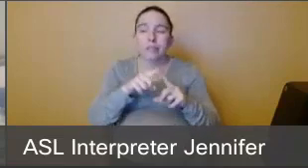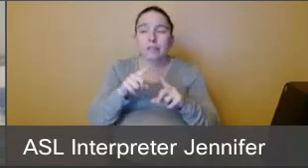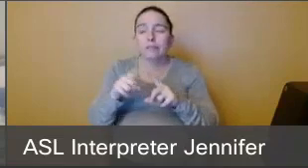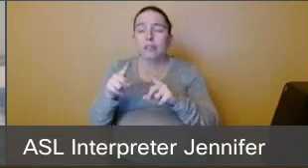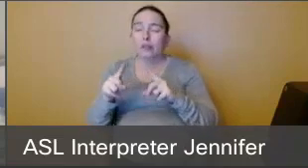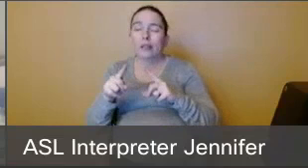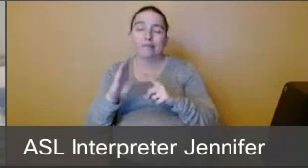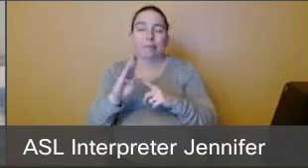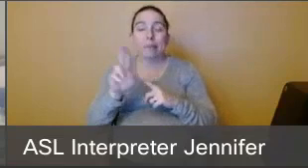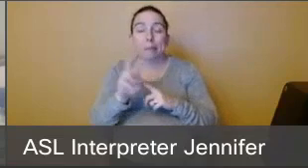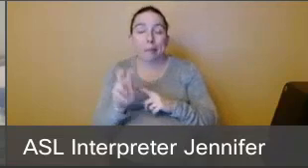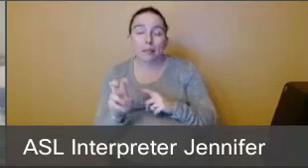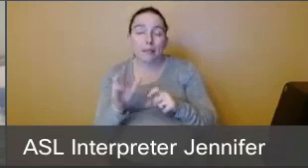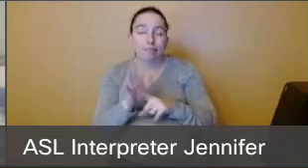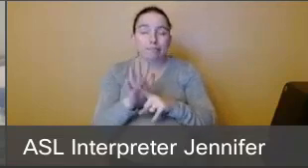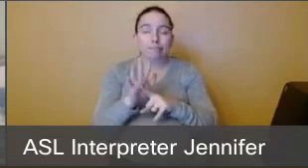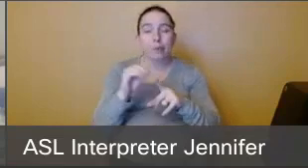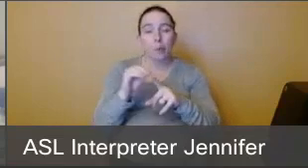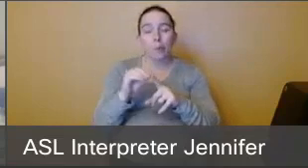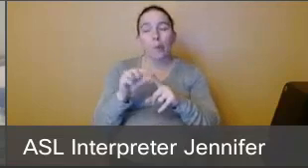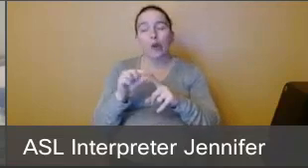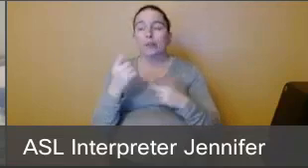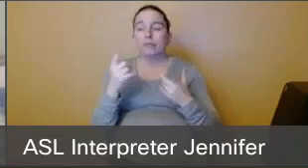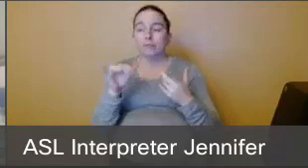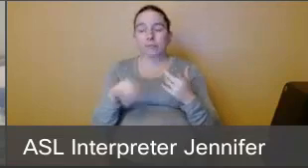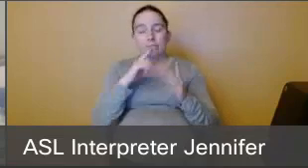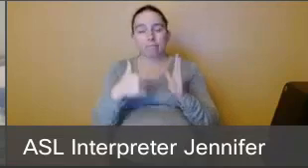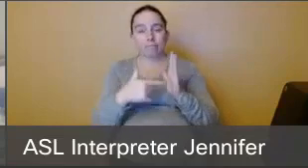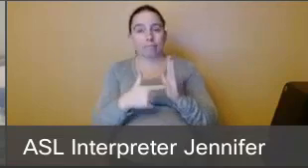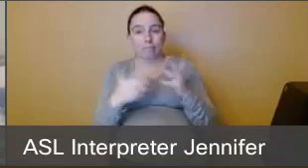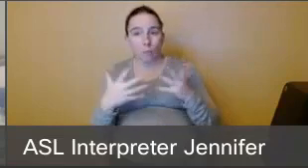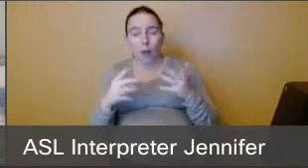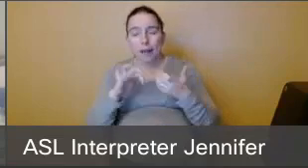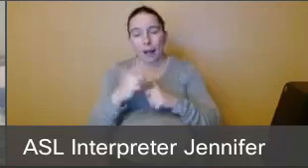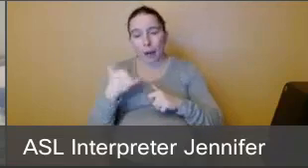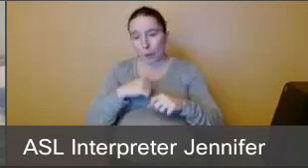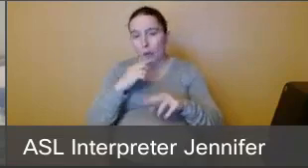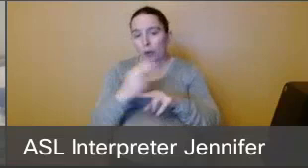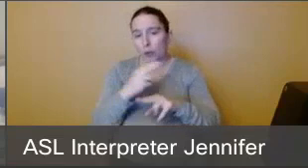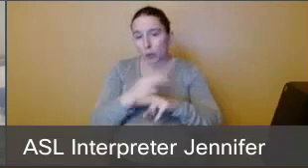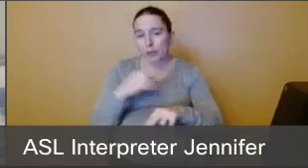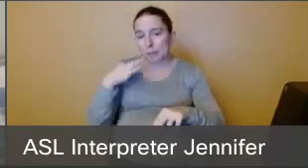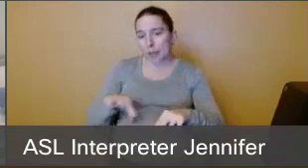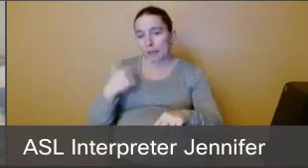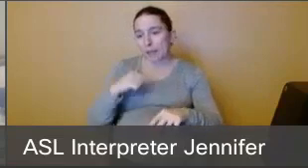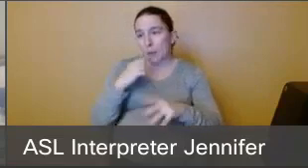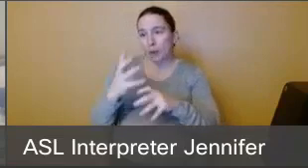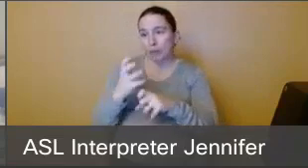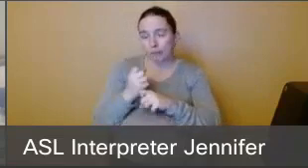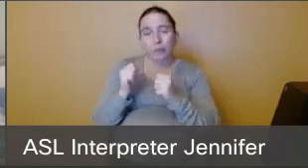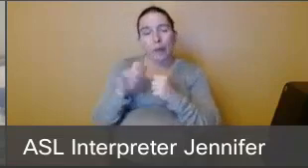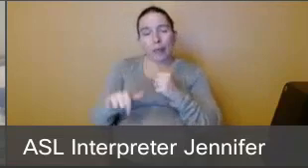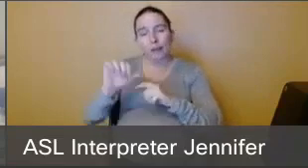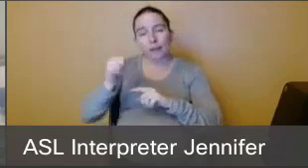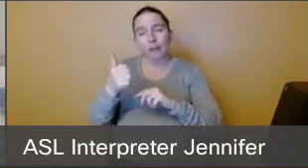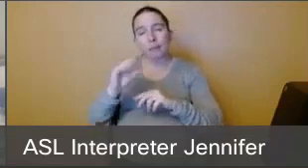buzzwords, really what that's representing is how we're reusing the benefit we're realizing because of that 10%